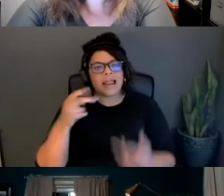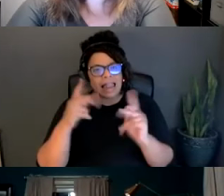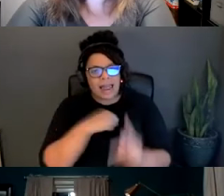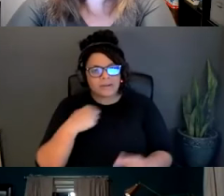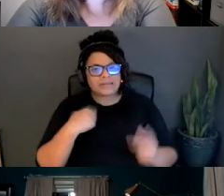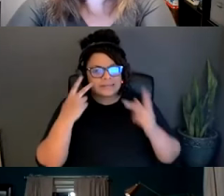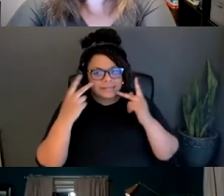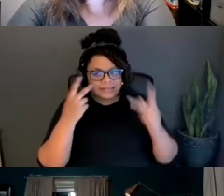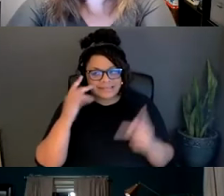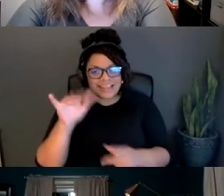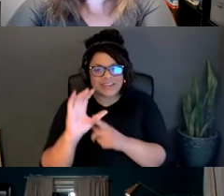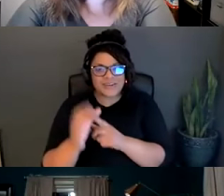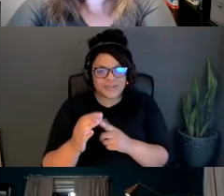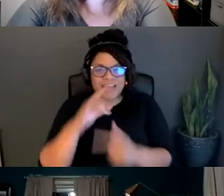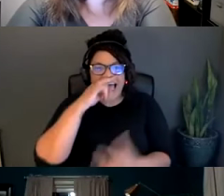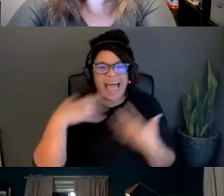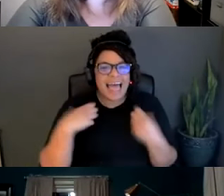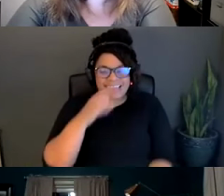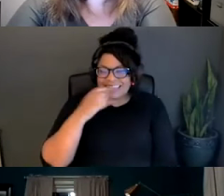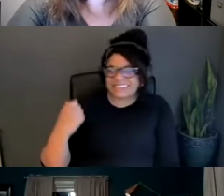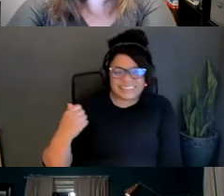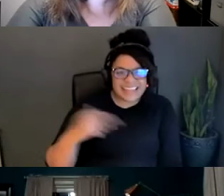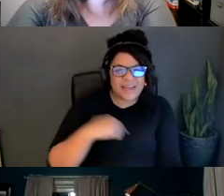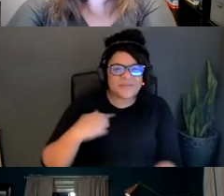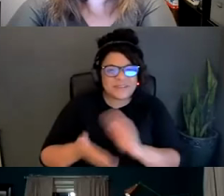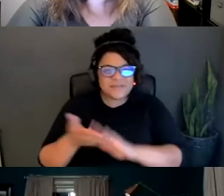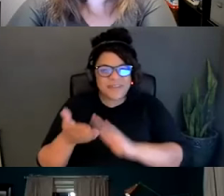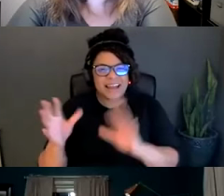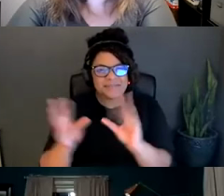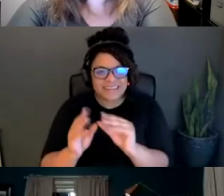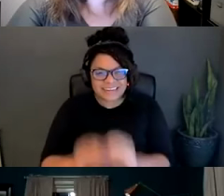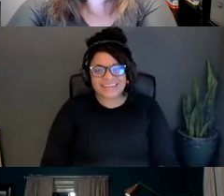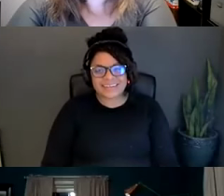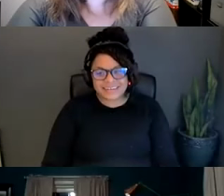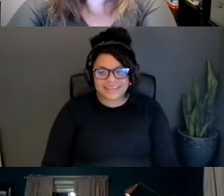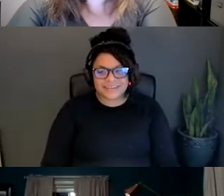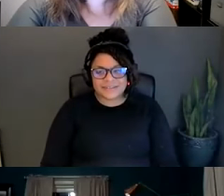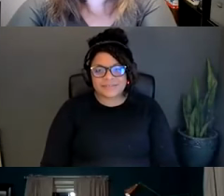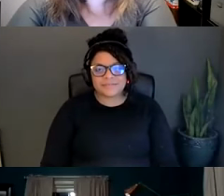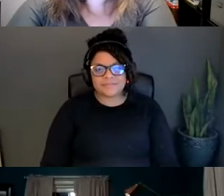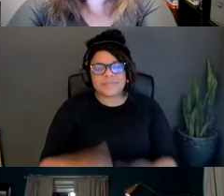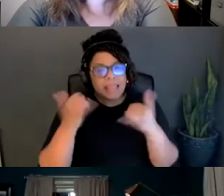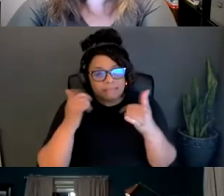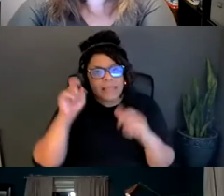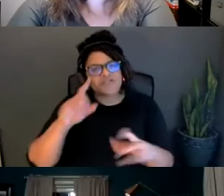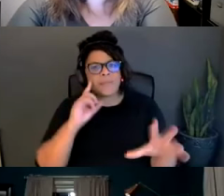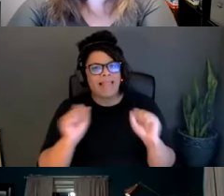the culture of Healthi Kids and how we run meetings. Play should be loud,